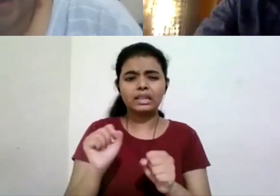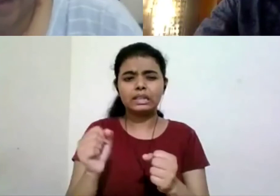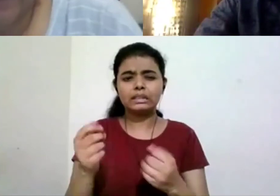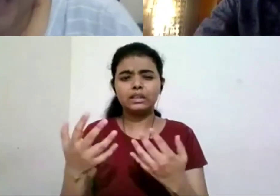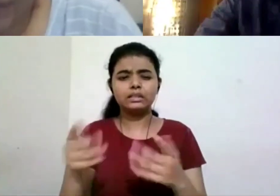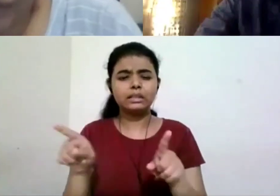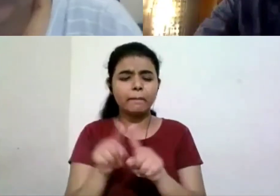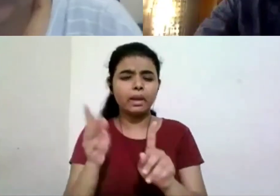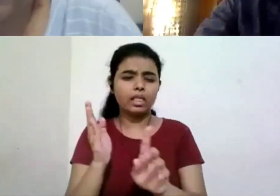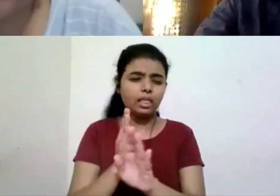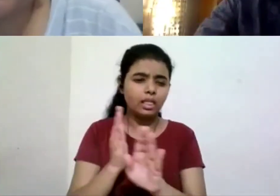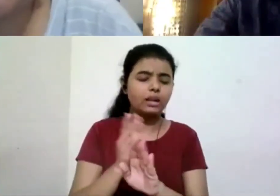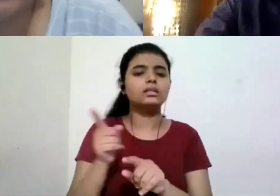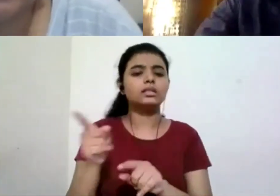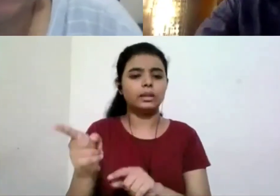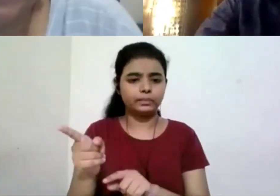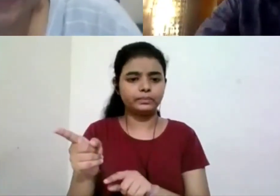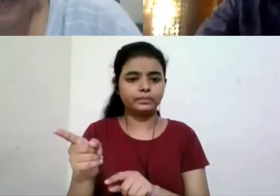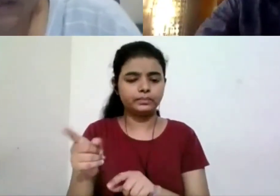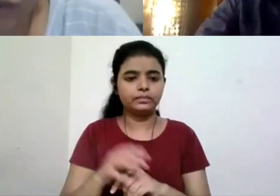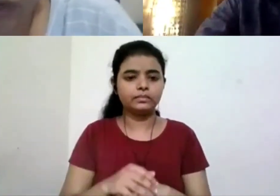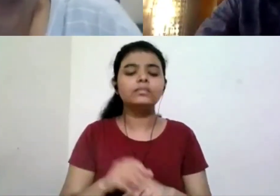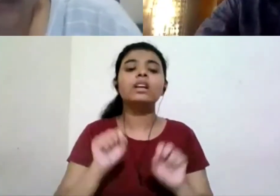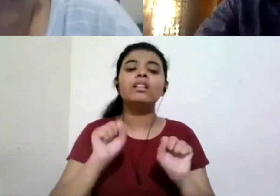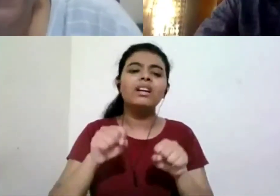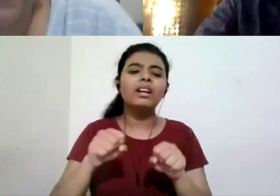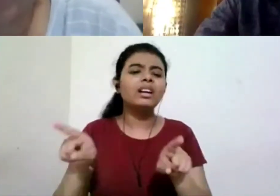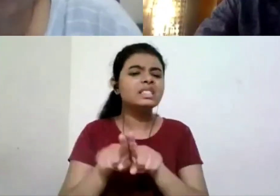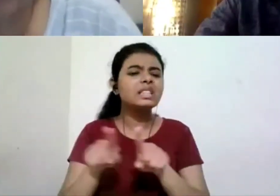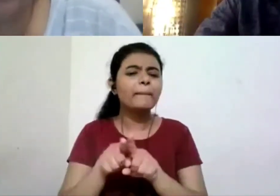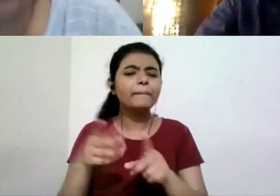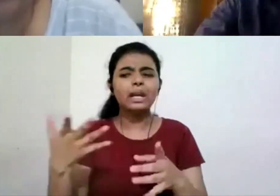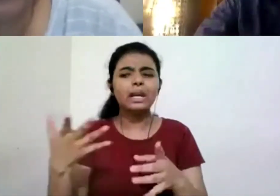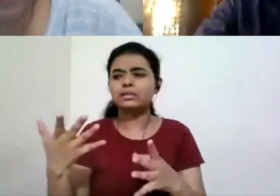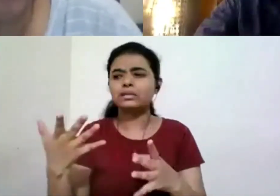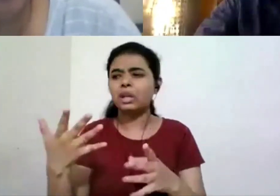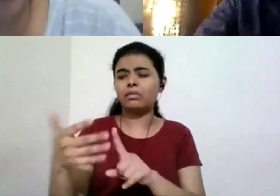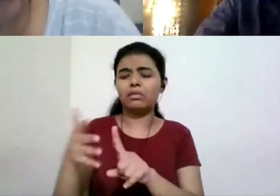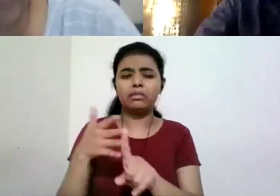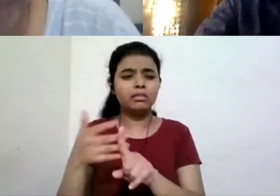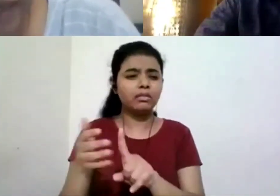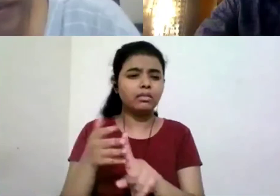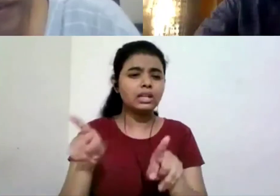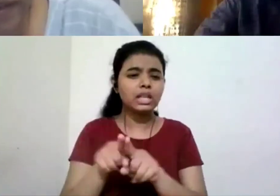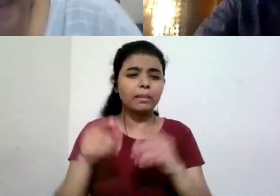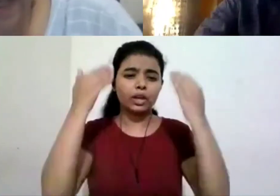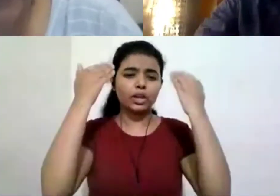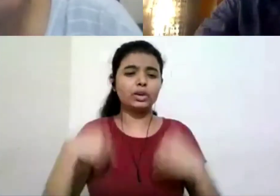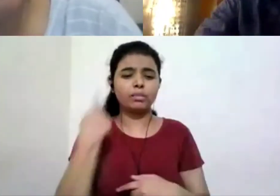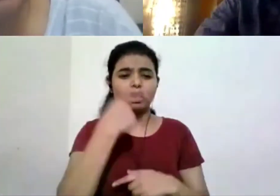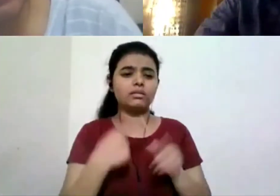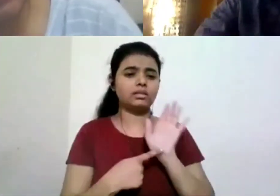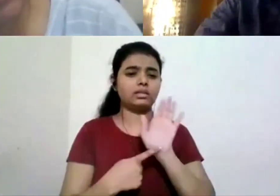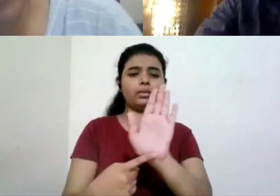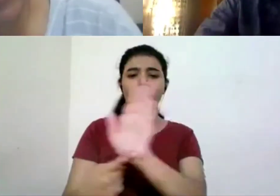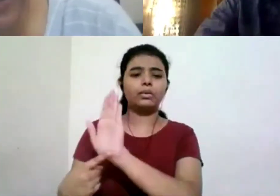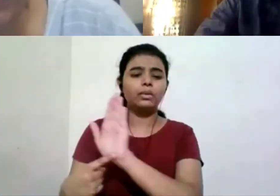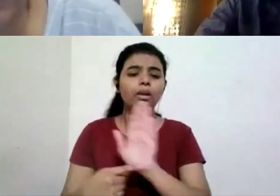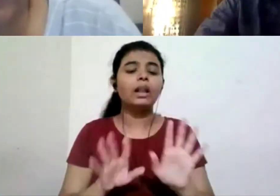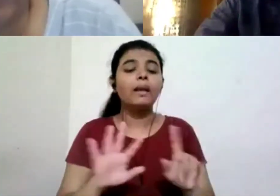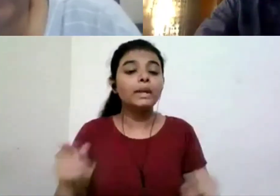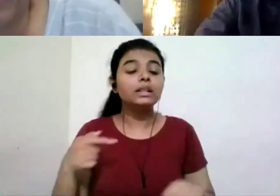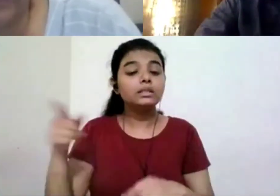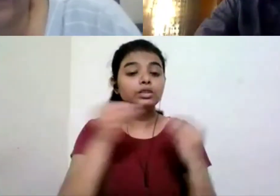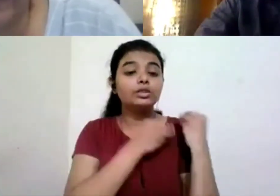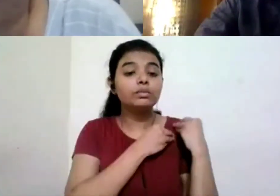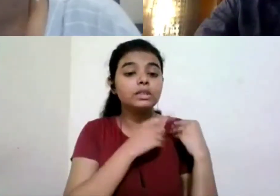adventures. Absolutely. And he's milking it to kind of in some way get himself a human face. And I think it is the